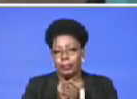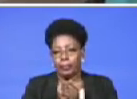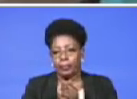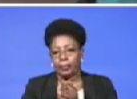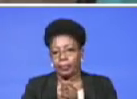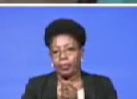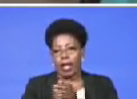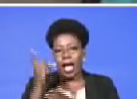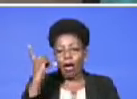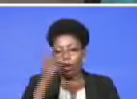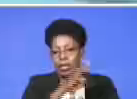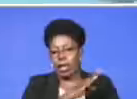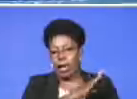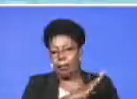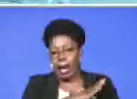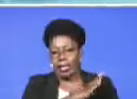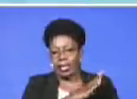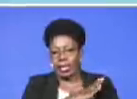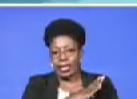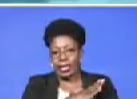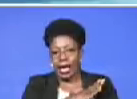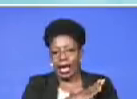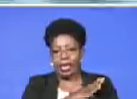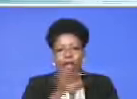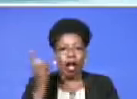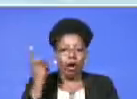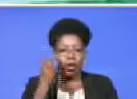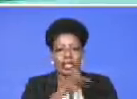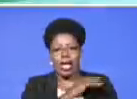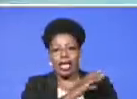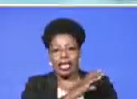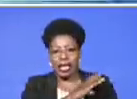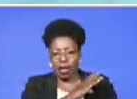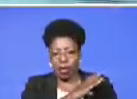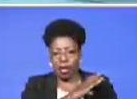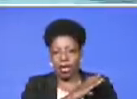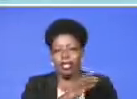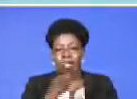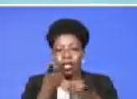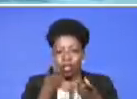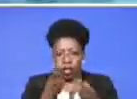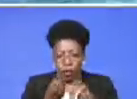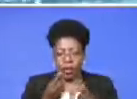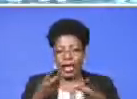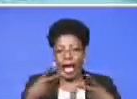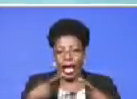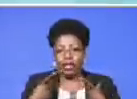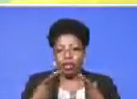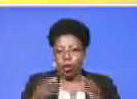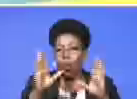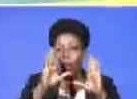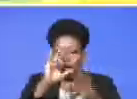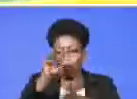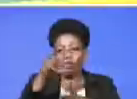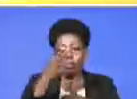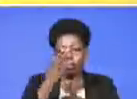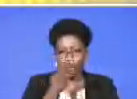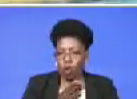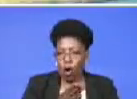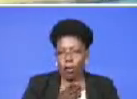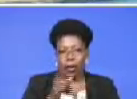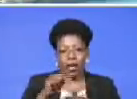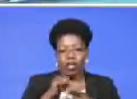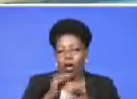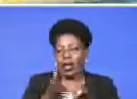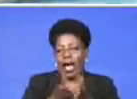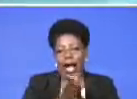Isaac Bastian, Devontae Carey, they stepped up and did what they needed to do. So, great job. Couldn't ask for anything more